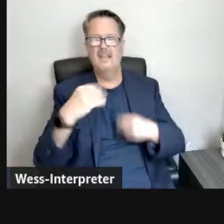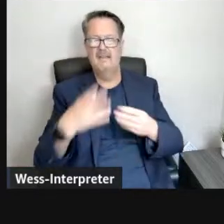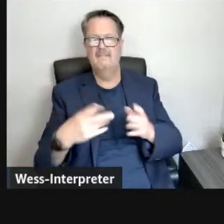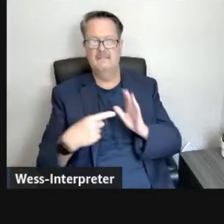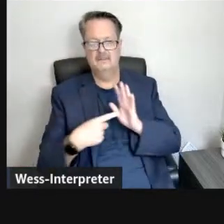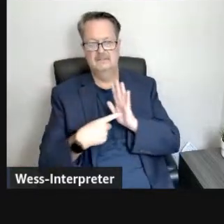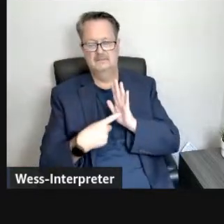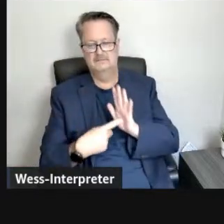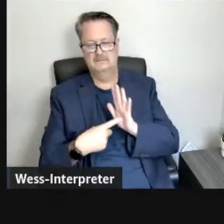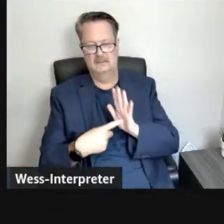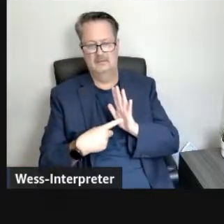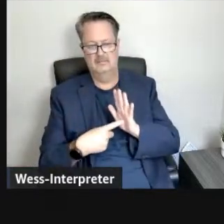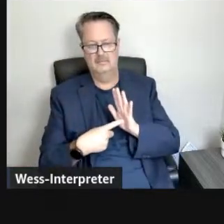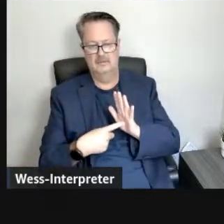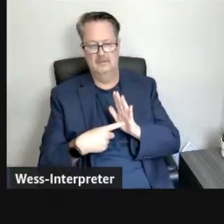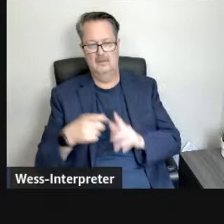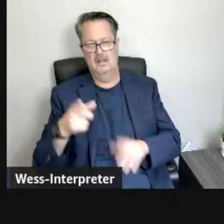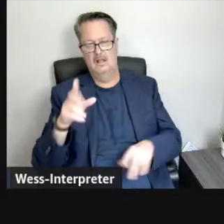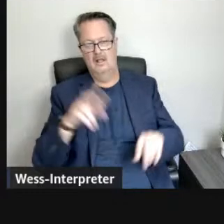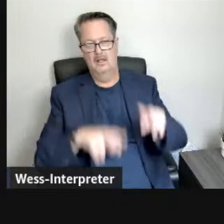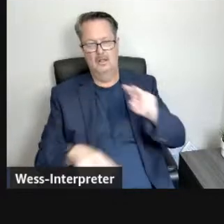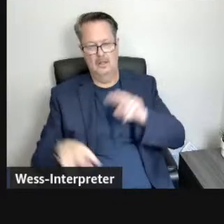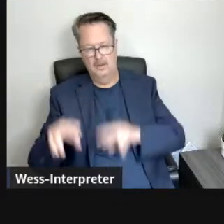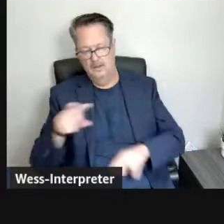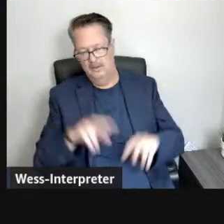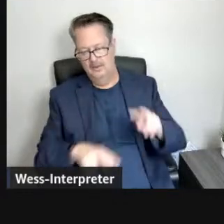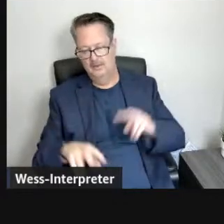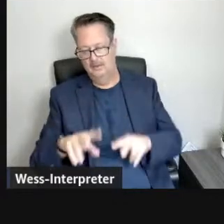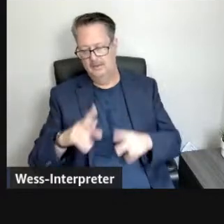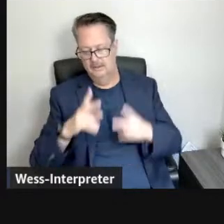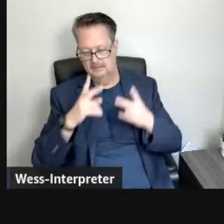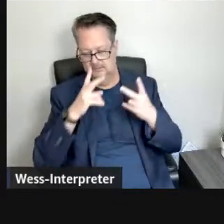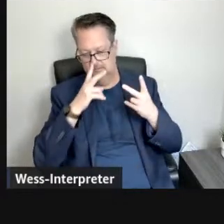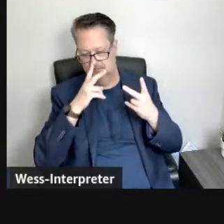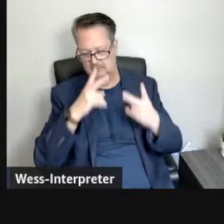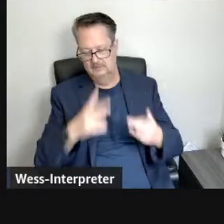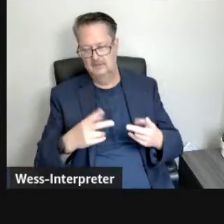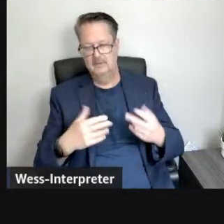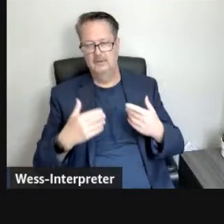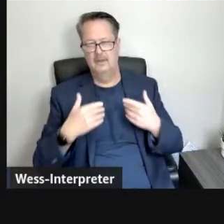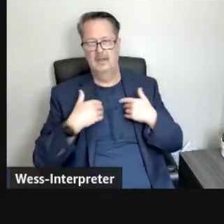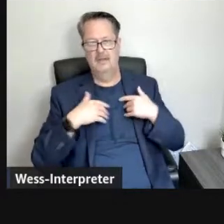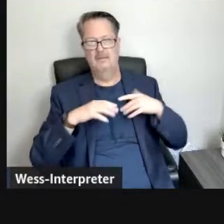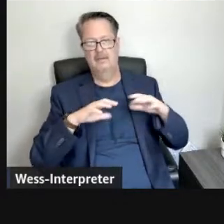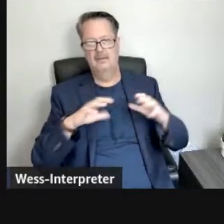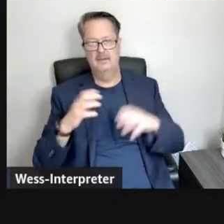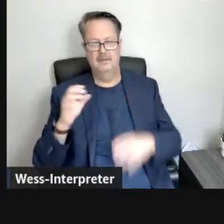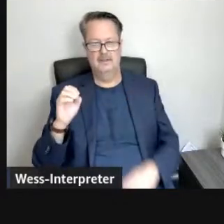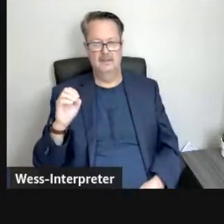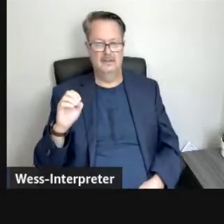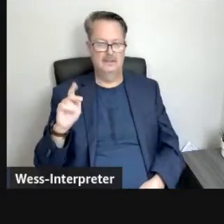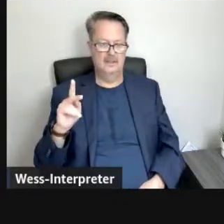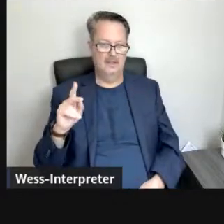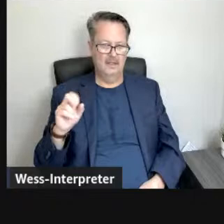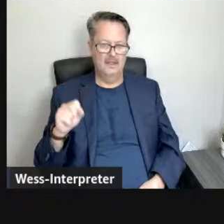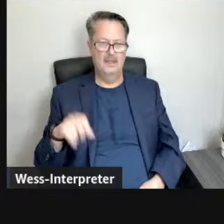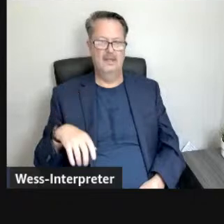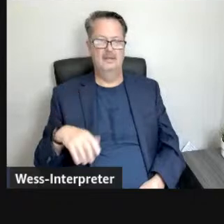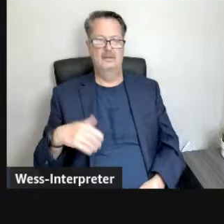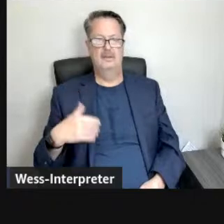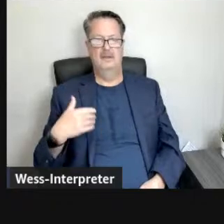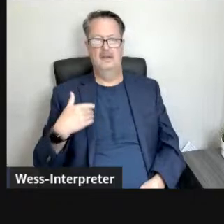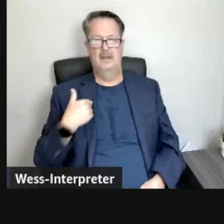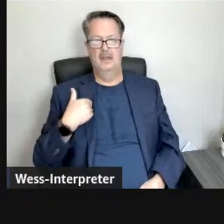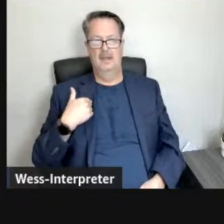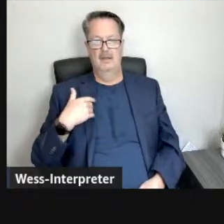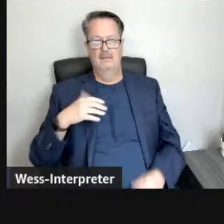we can actually look and you can actually see we have clusters in EKS, we have clusters in EKS Anywhere, we have clusters running